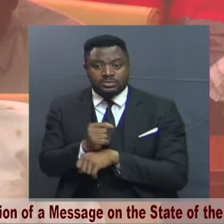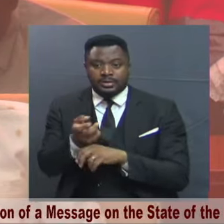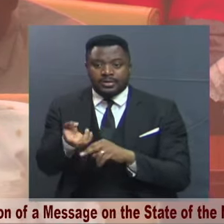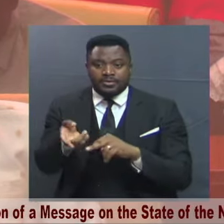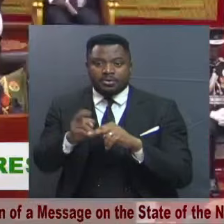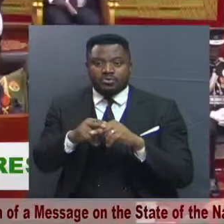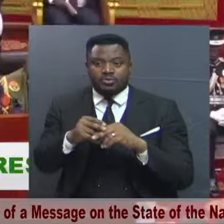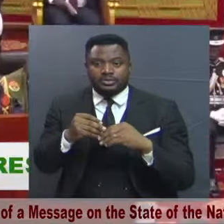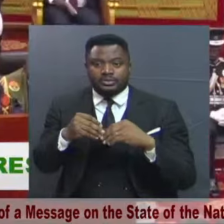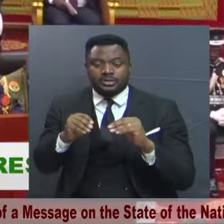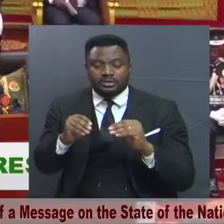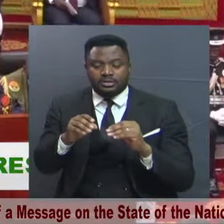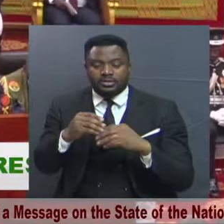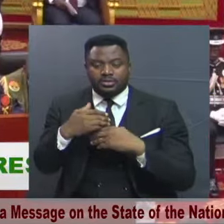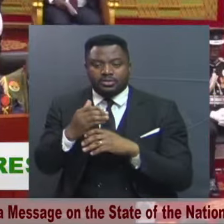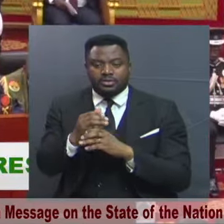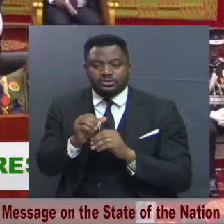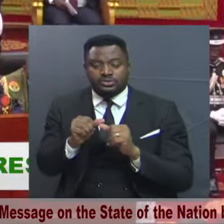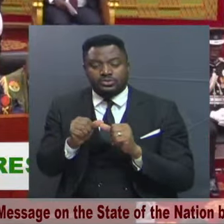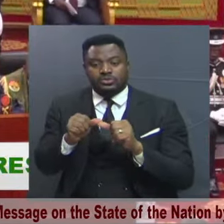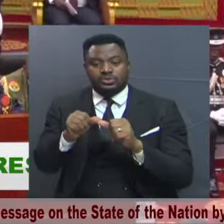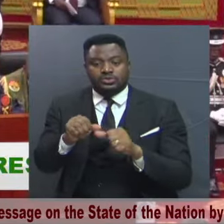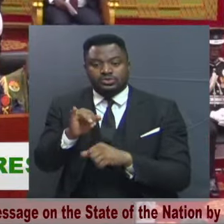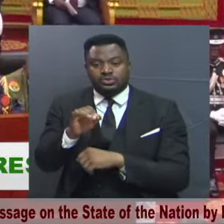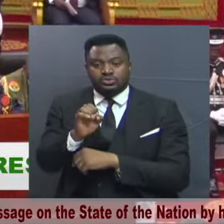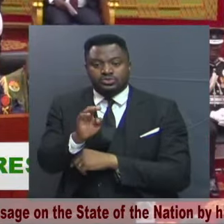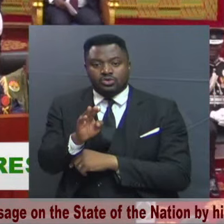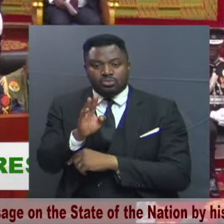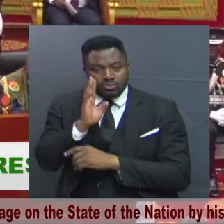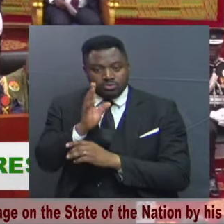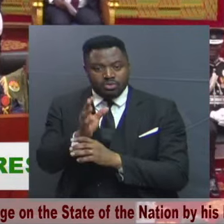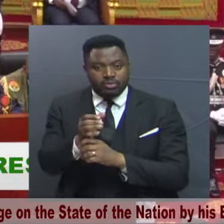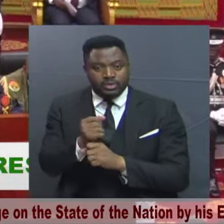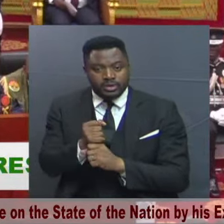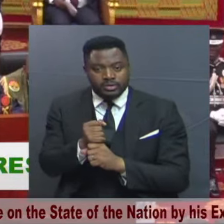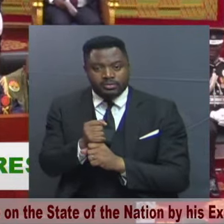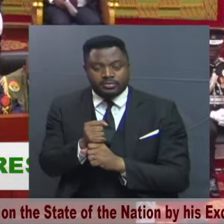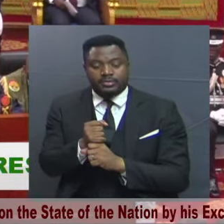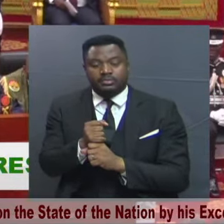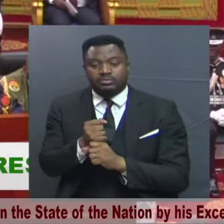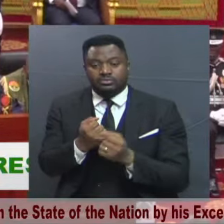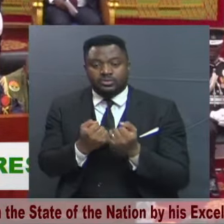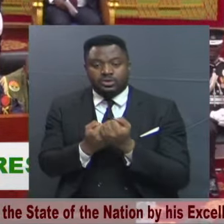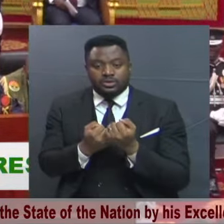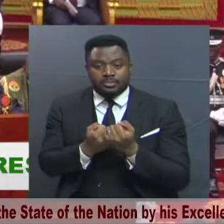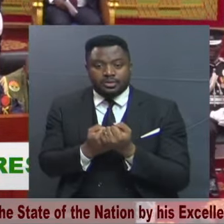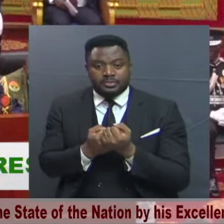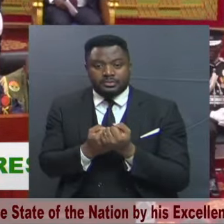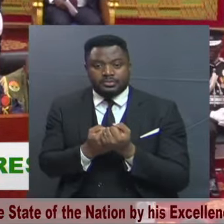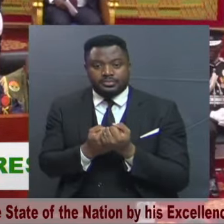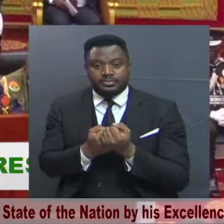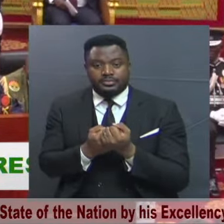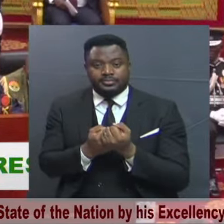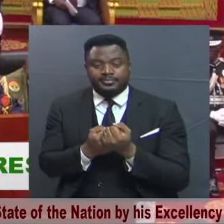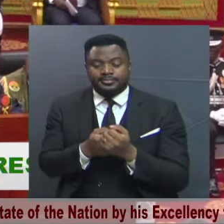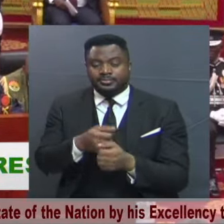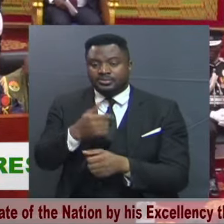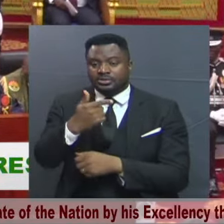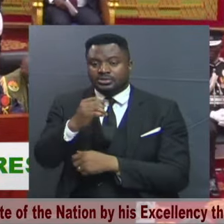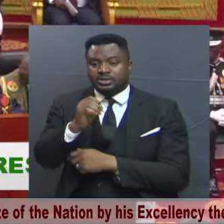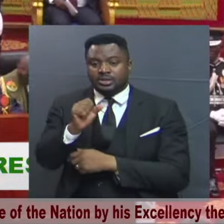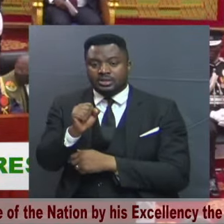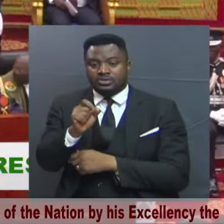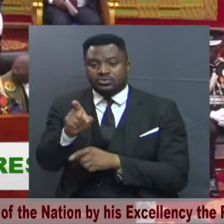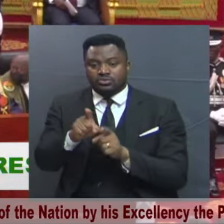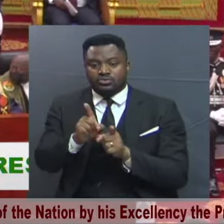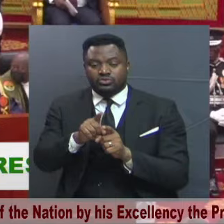sales and creating sustainable jobs will receive liquidity support the ga is also